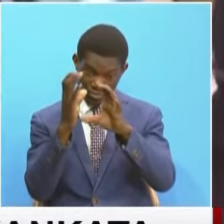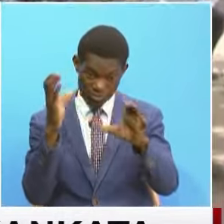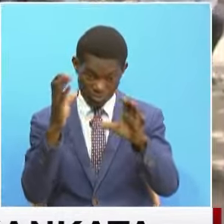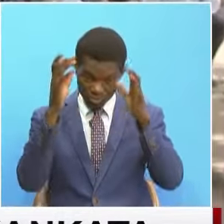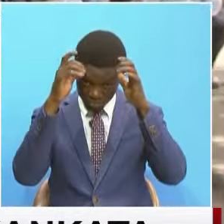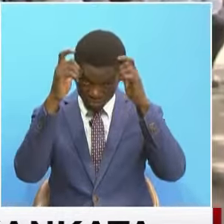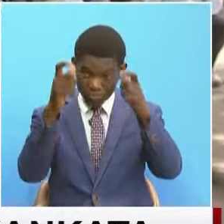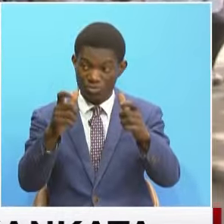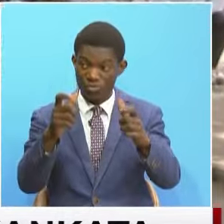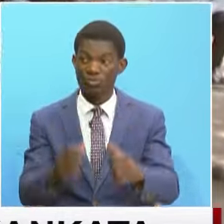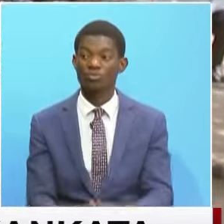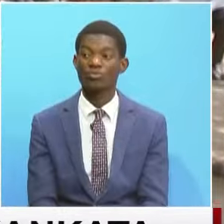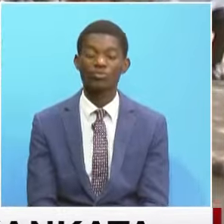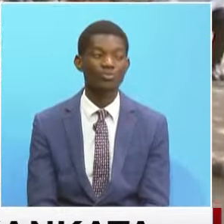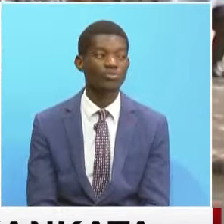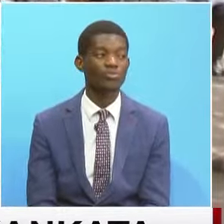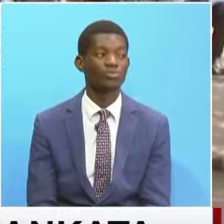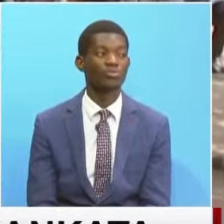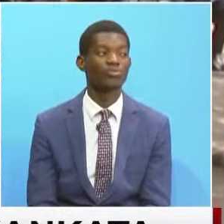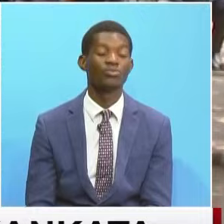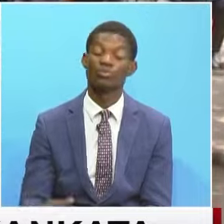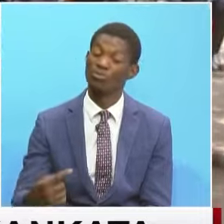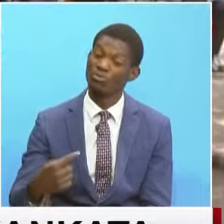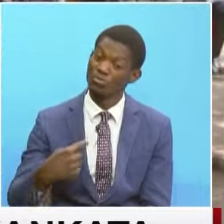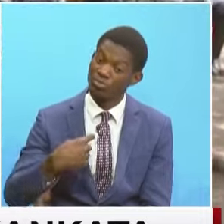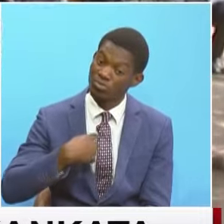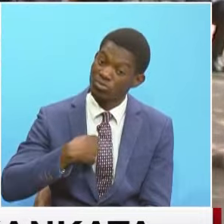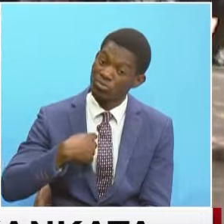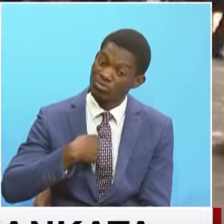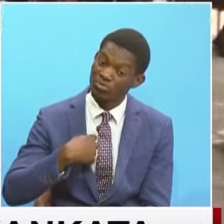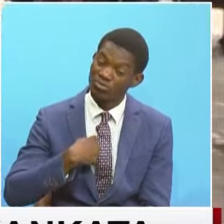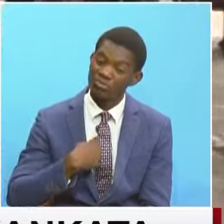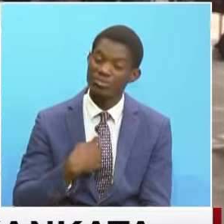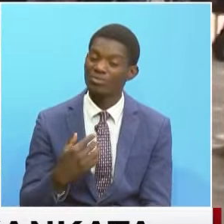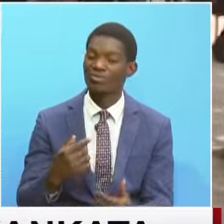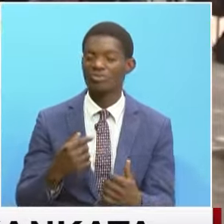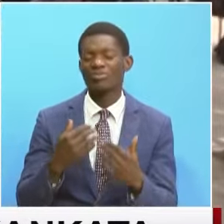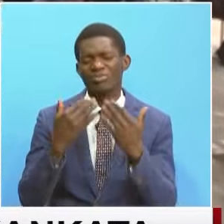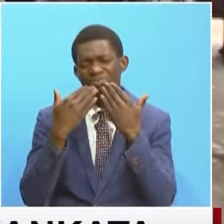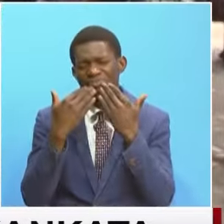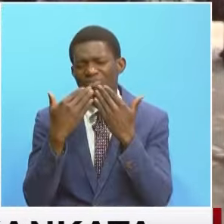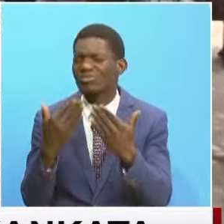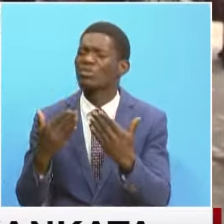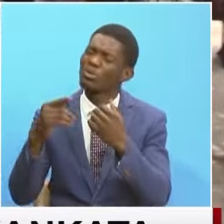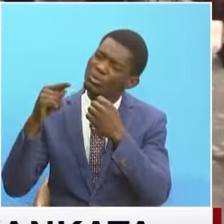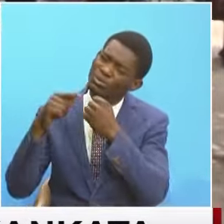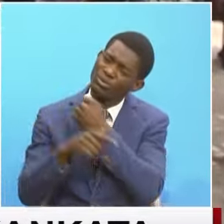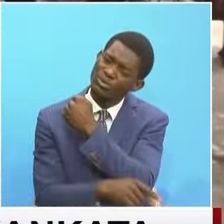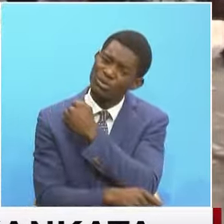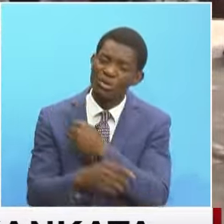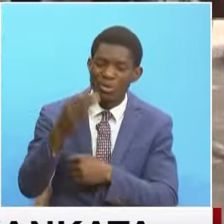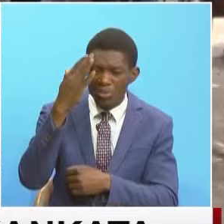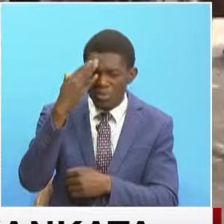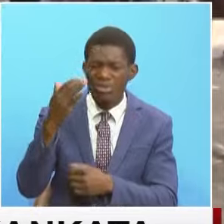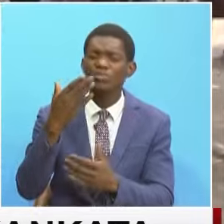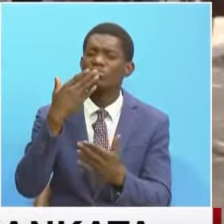schools. I extend my heartfelt gratitude for the remarkable initiative and unwavering support